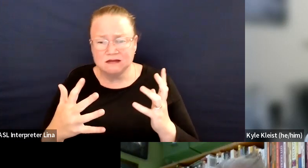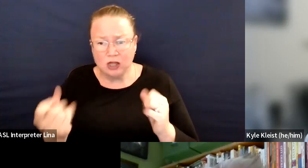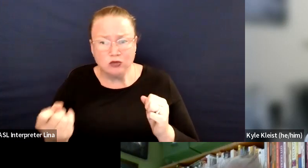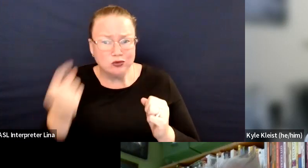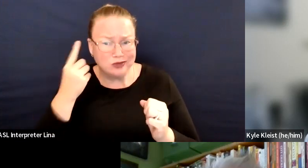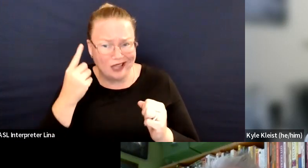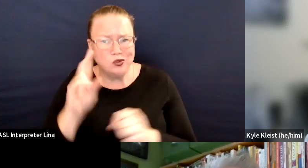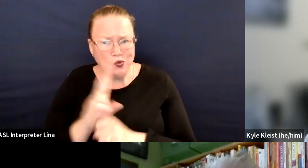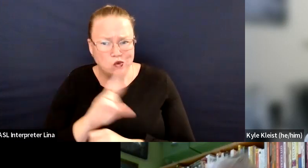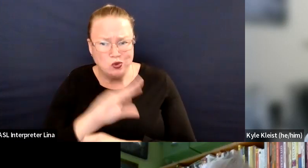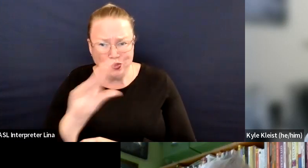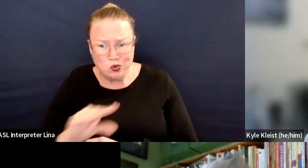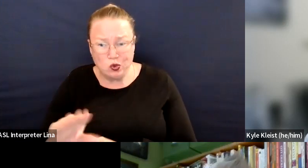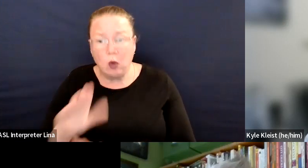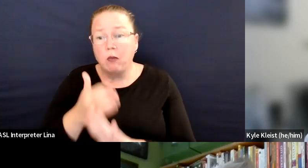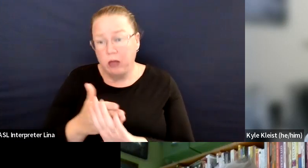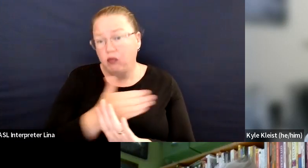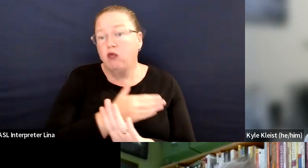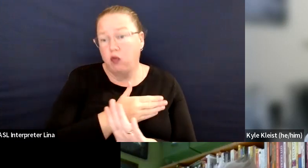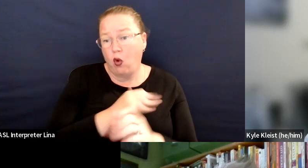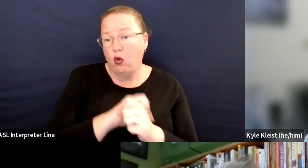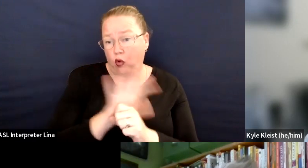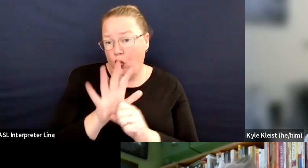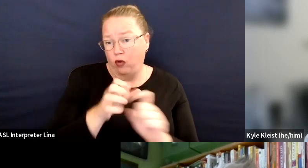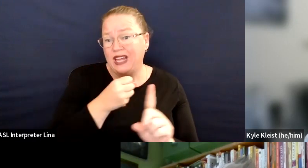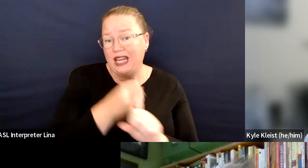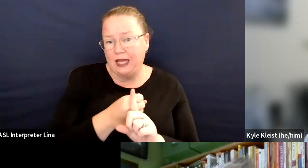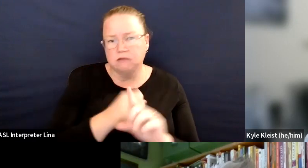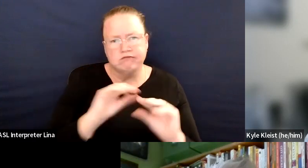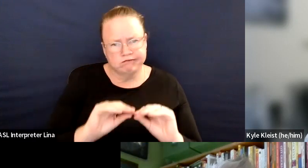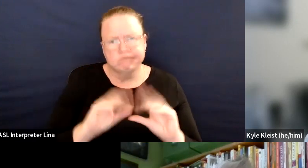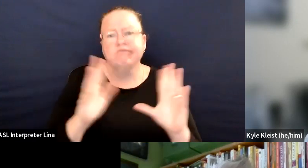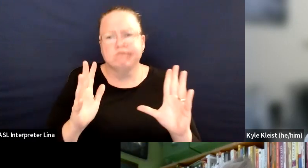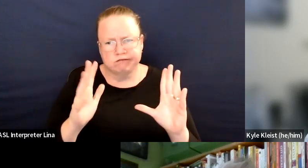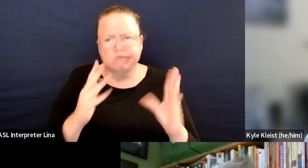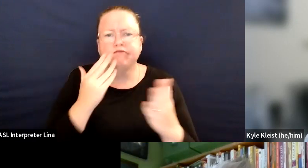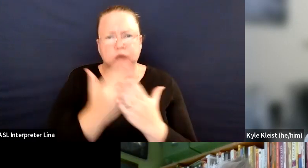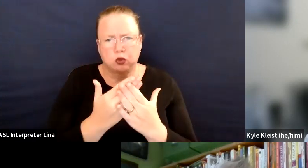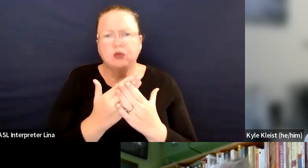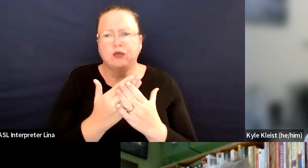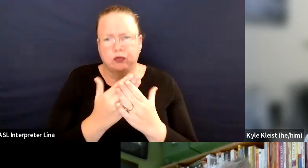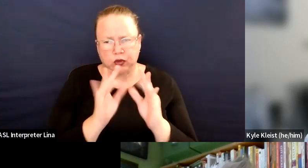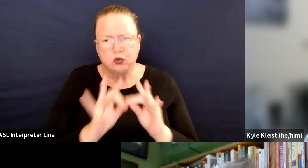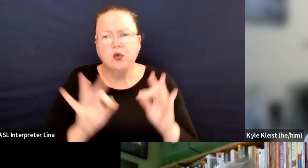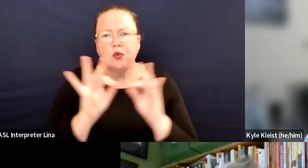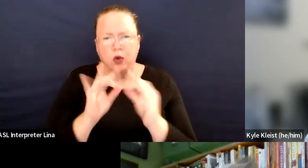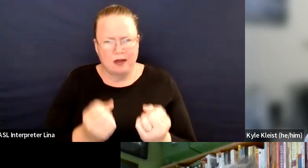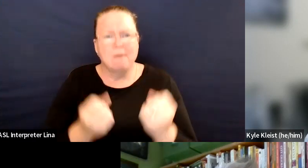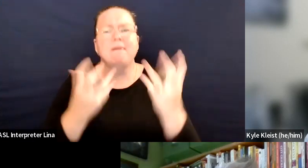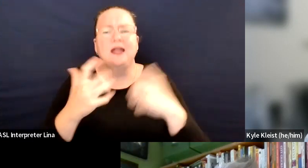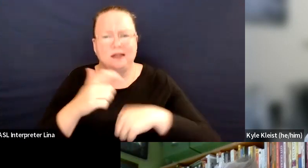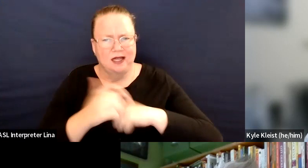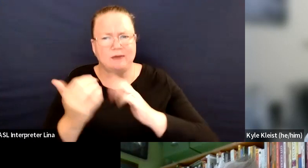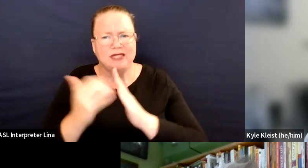understanding the use of Zoom prior to the pandemic, when obviously it has proved its worth many, many, many times